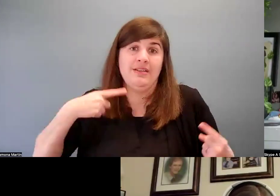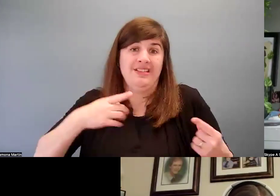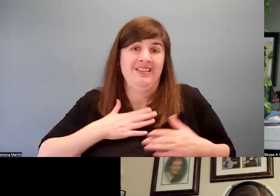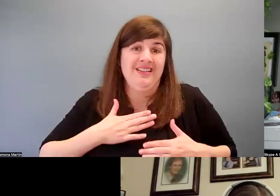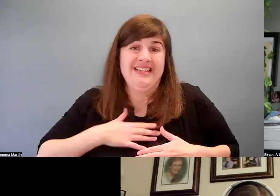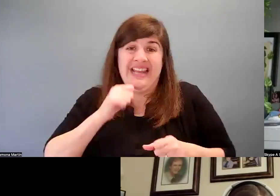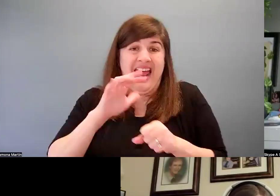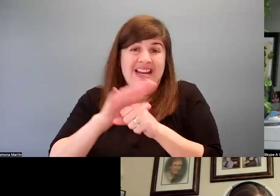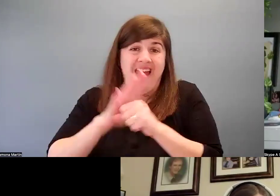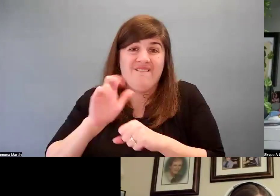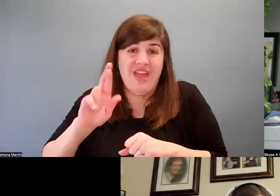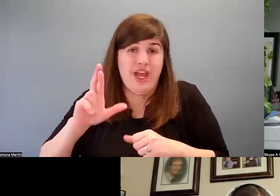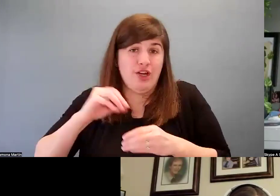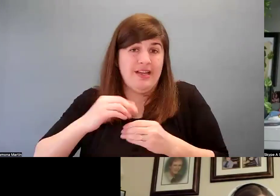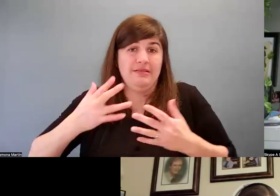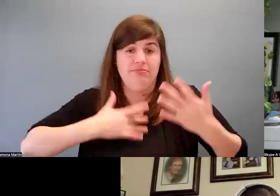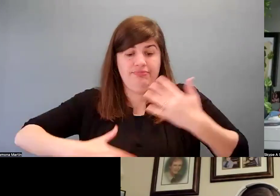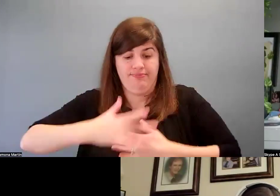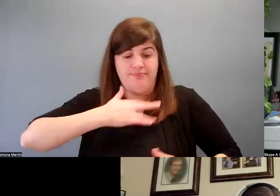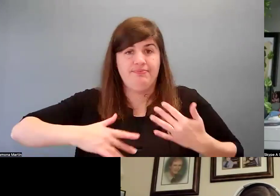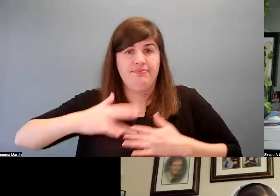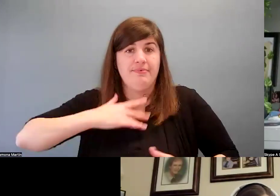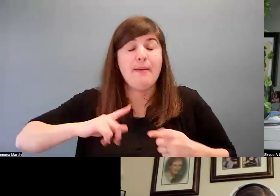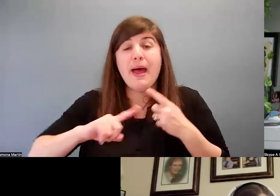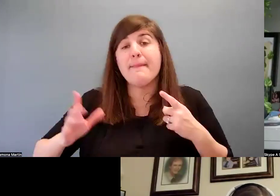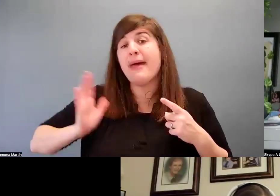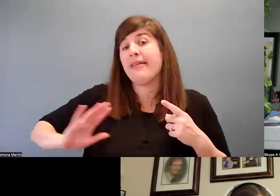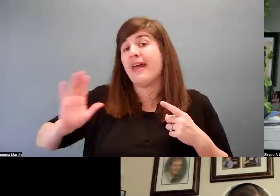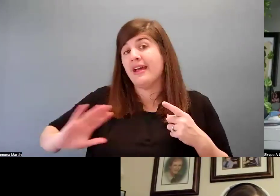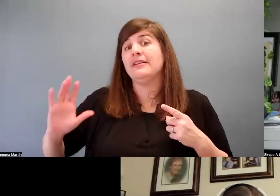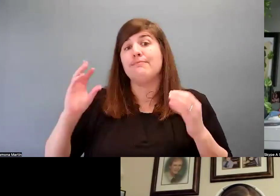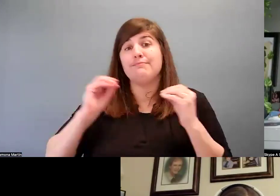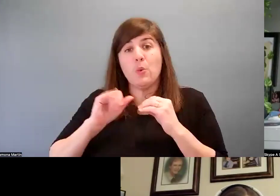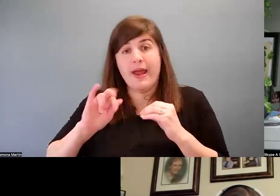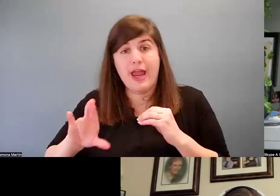enough air into their bodies. But back then, because there was more oxygen, they could get much bigger.